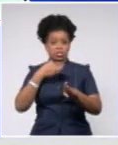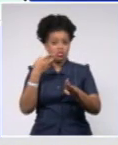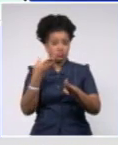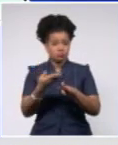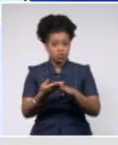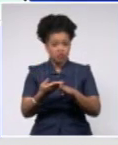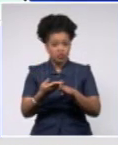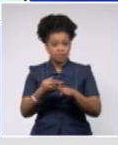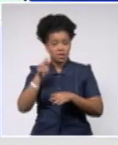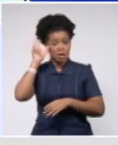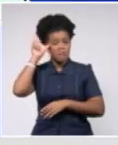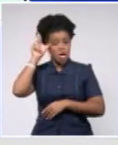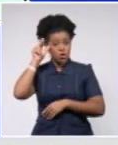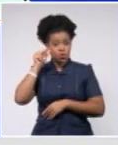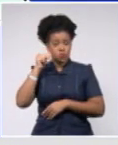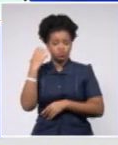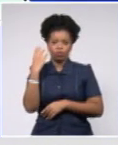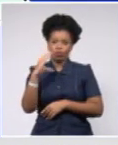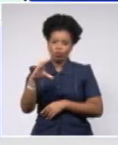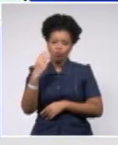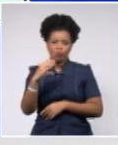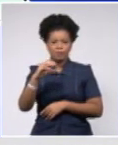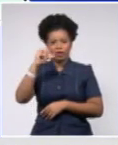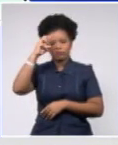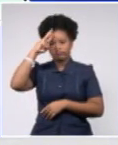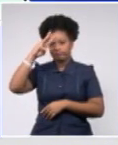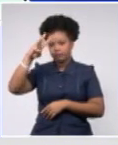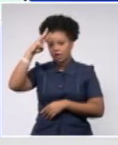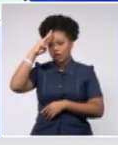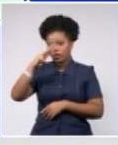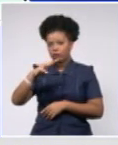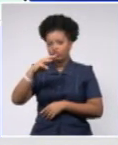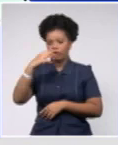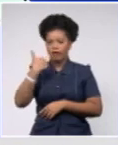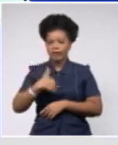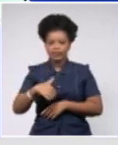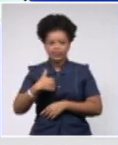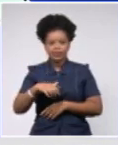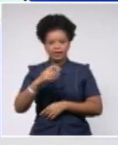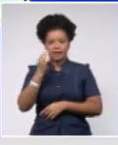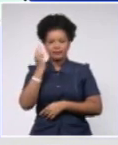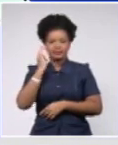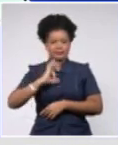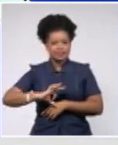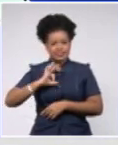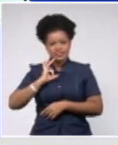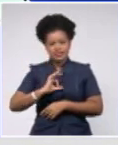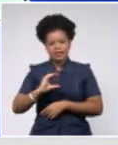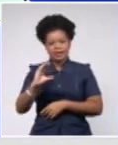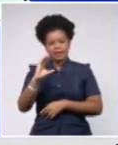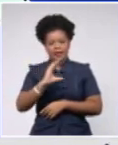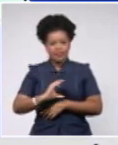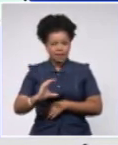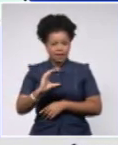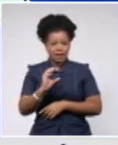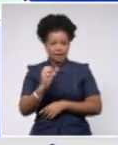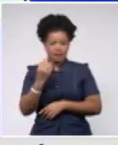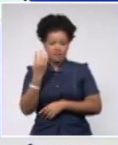Dominican Republic, and Panama. These are the countries in the region with the highest number of